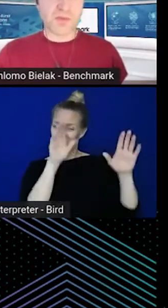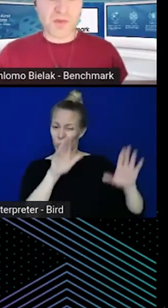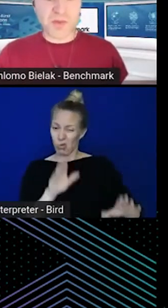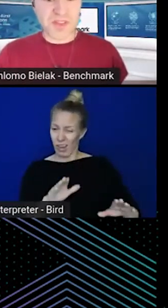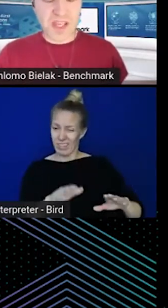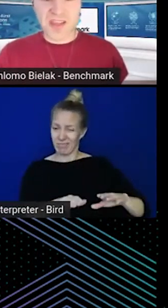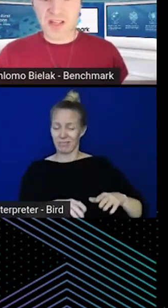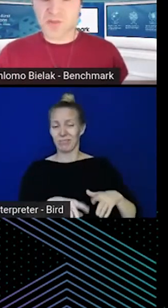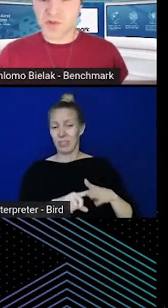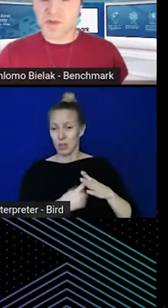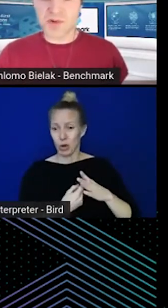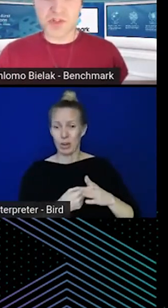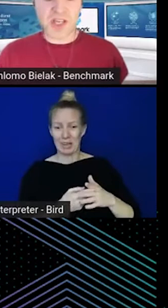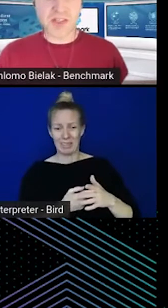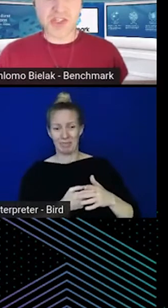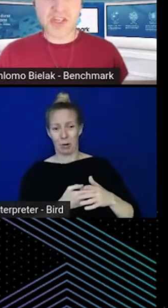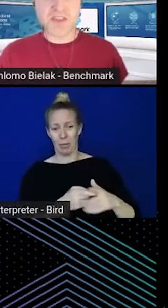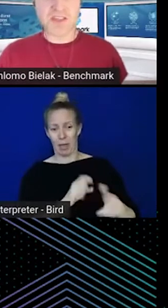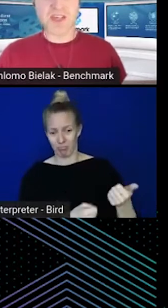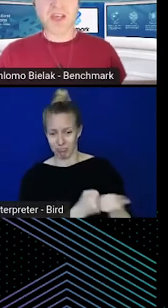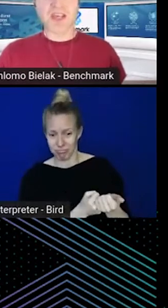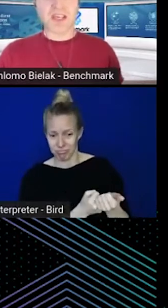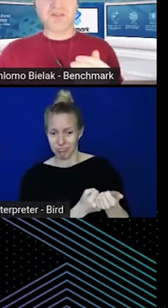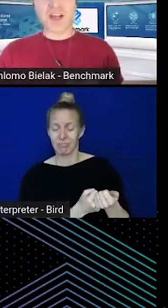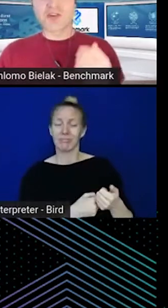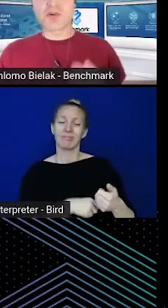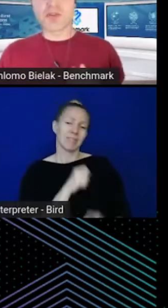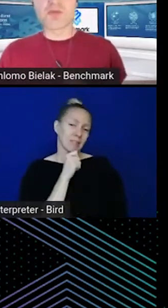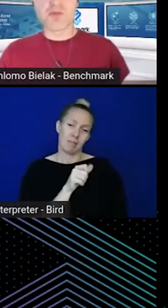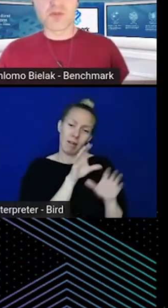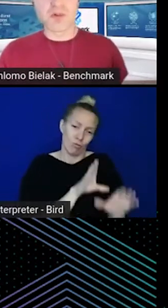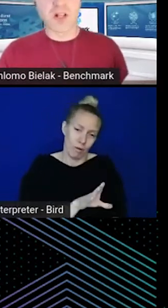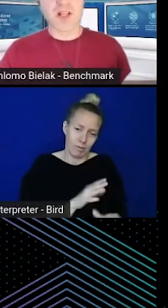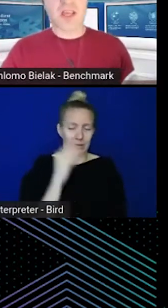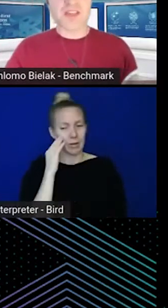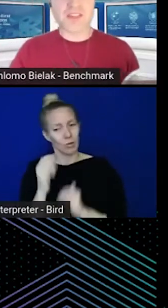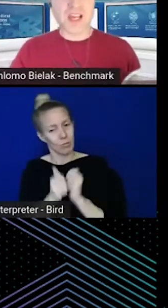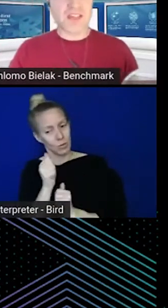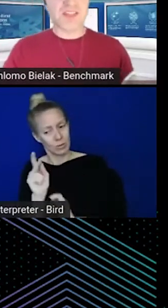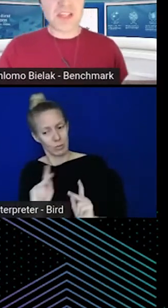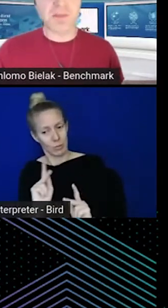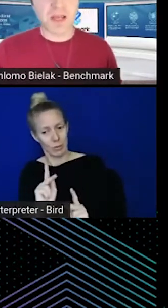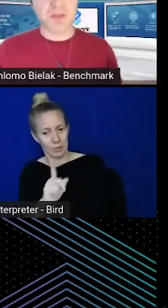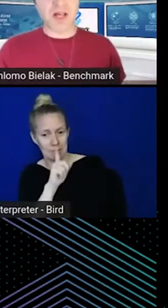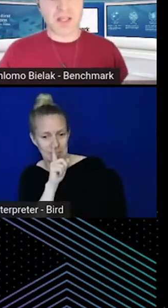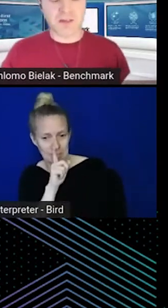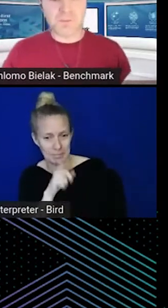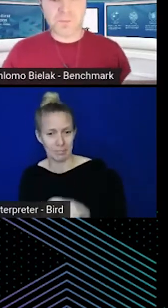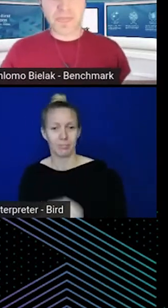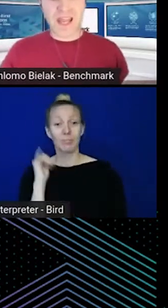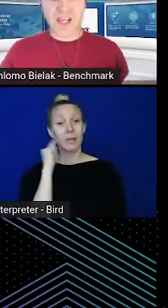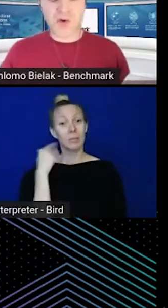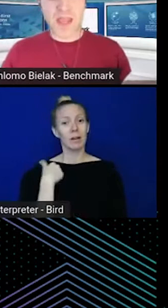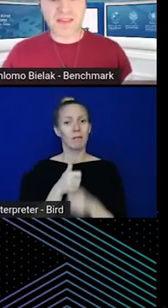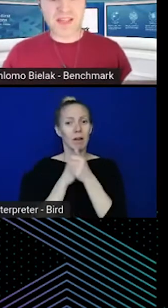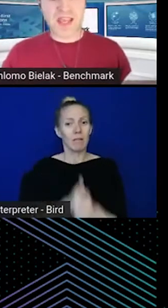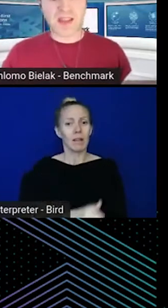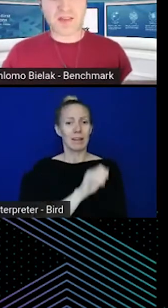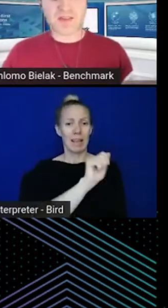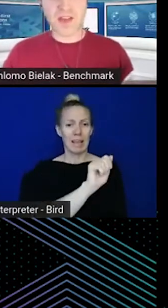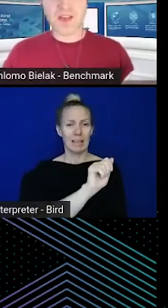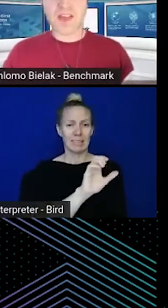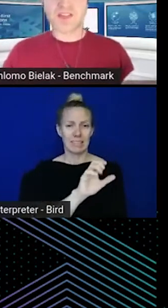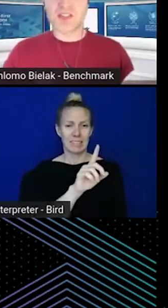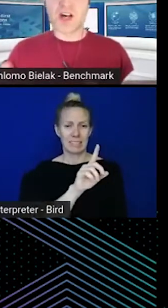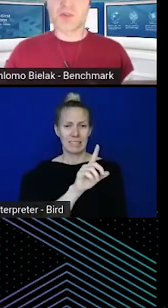know nobody's saying that because most people are trying to achieve this. If I go through a CI/CD pipeline and I go end to